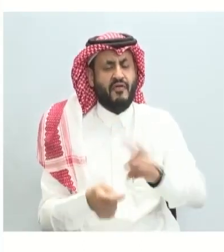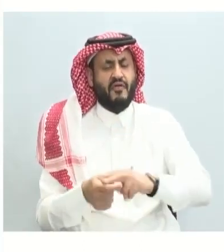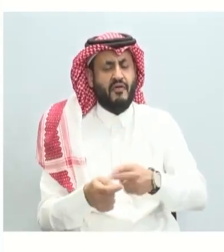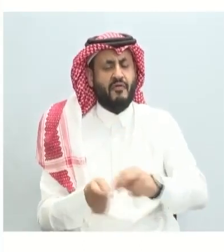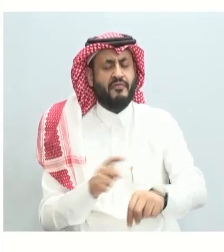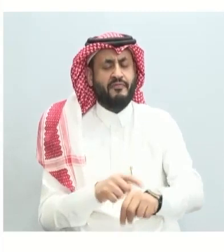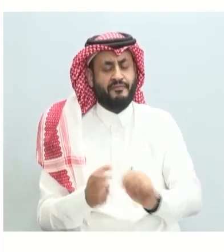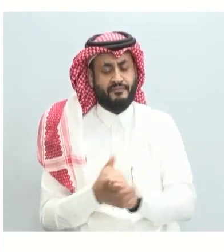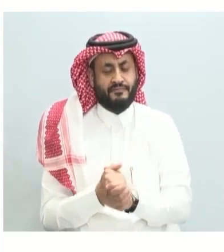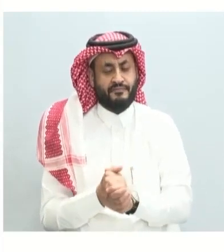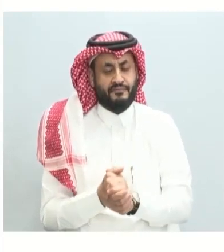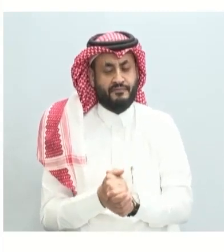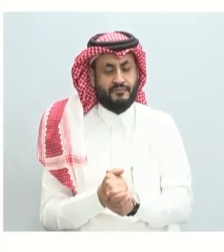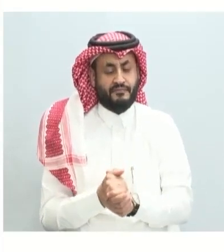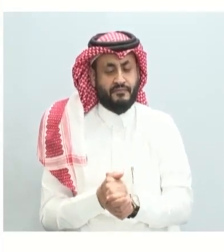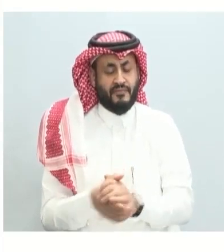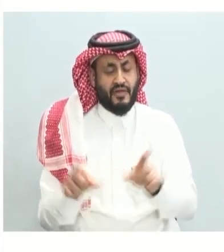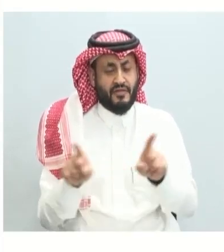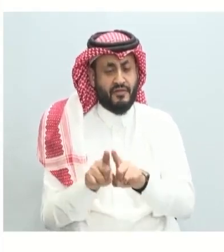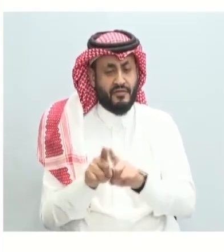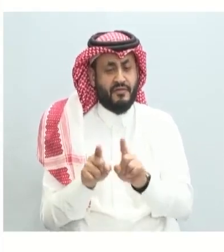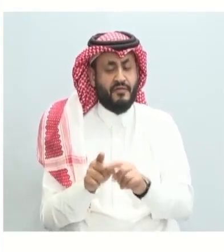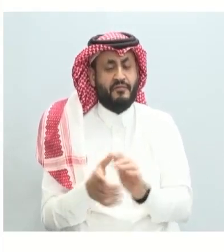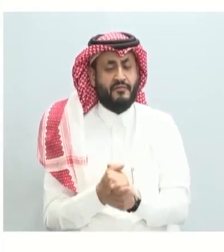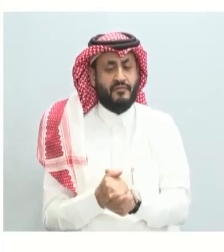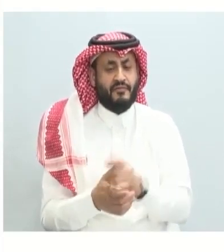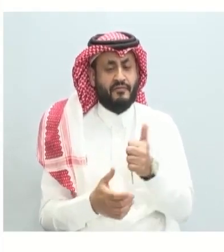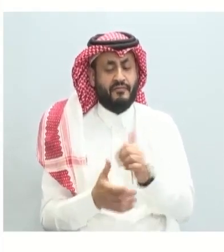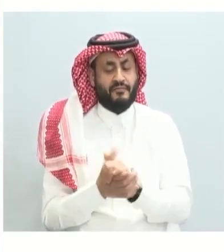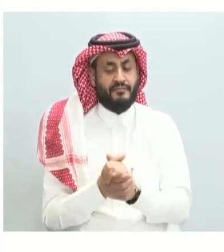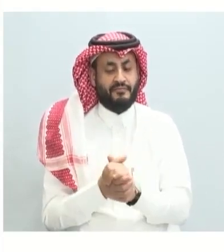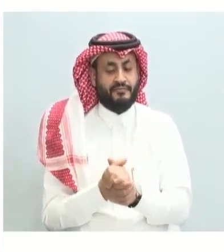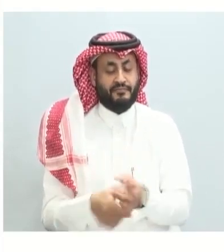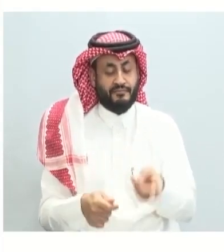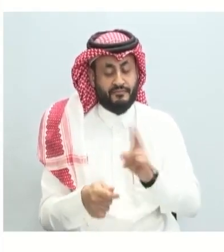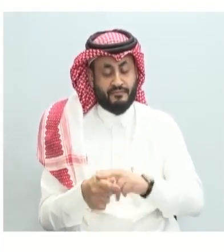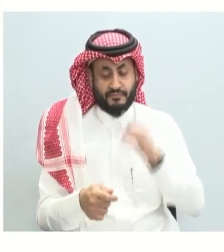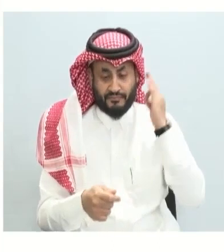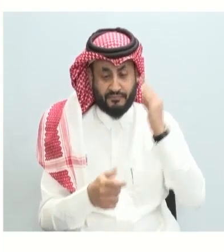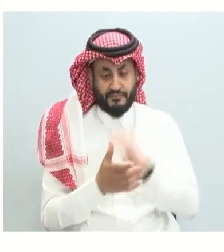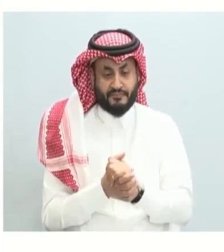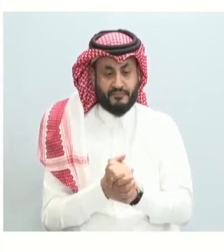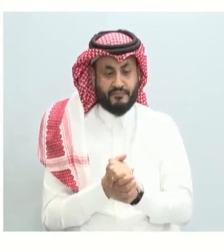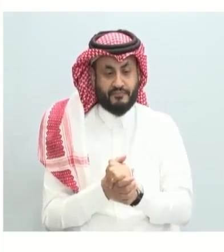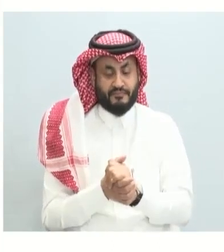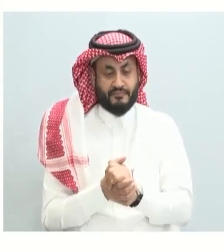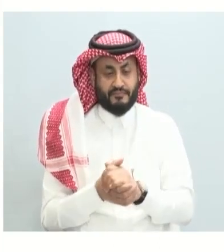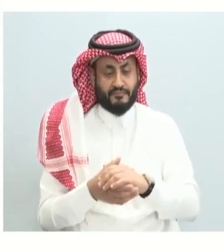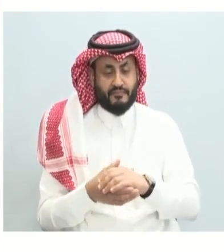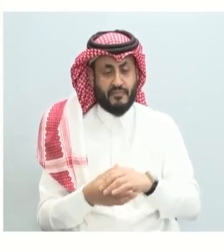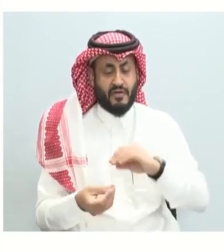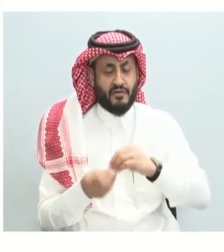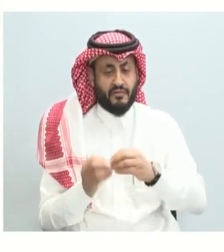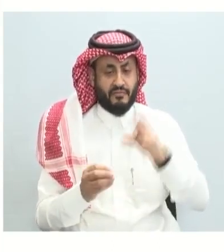time. Kenan and Tim are good friends. One more time. He is blue